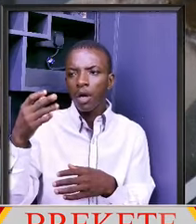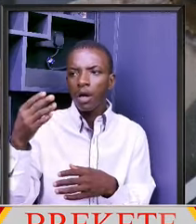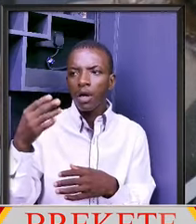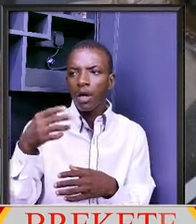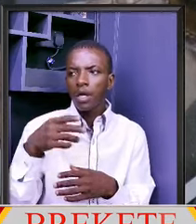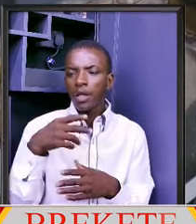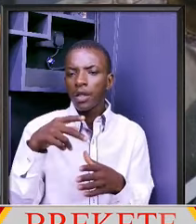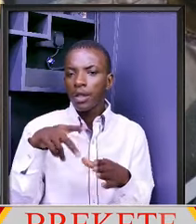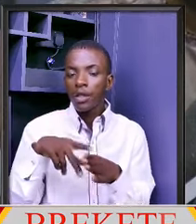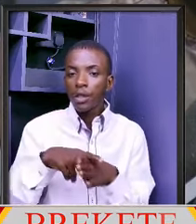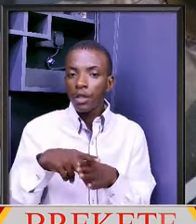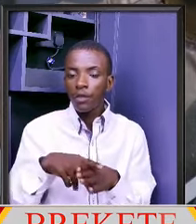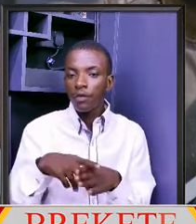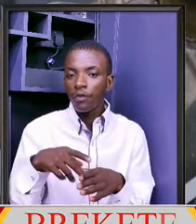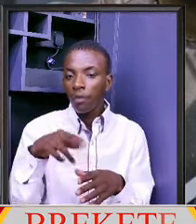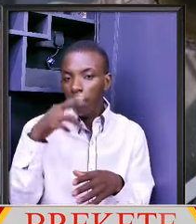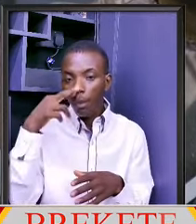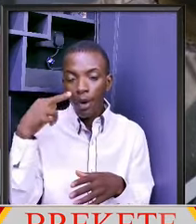na